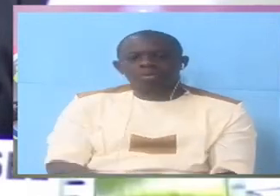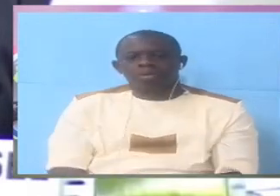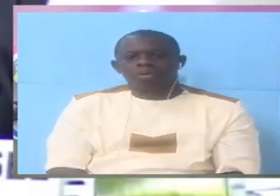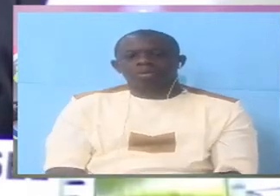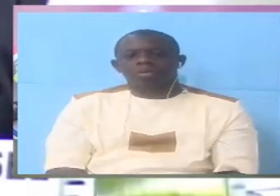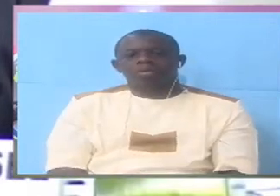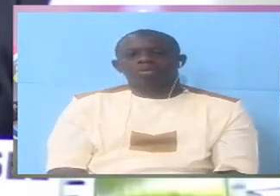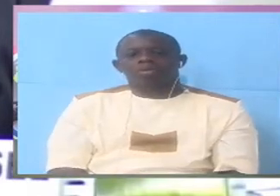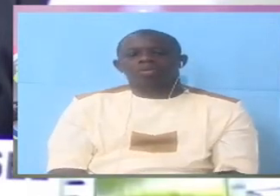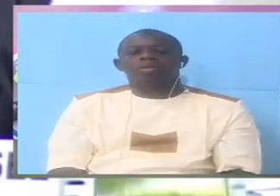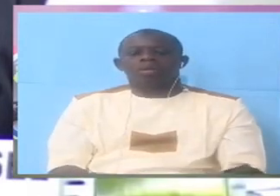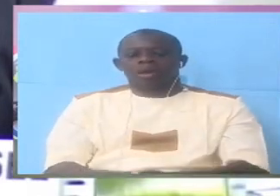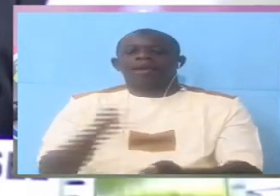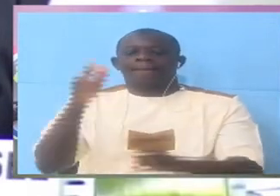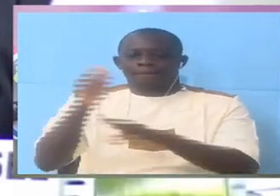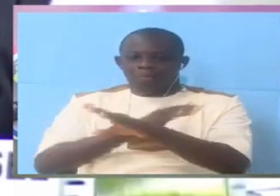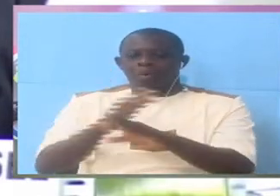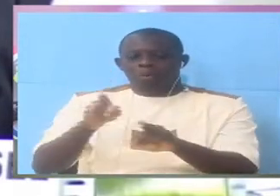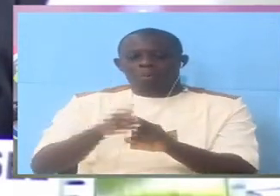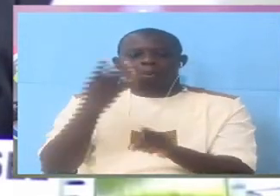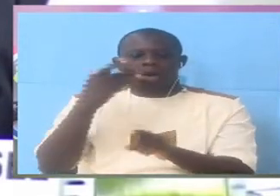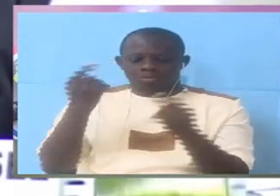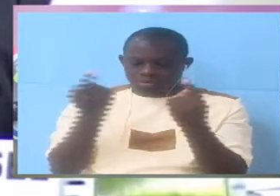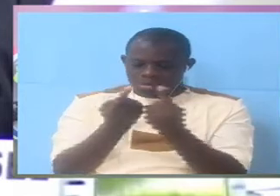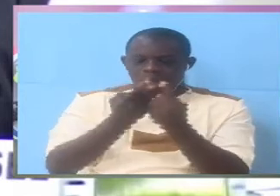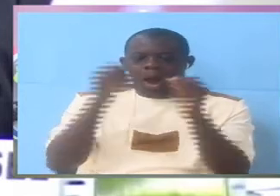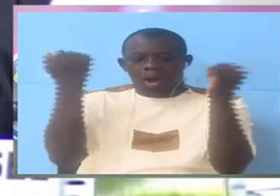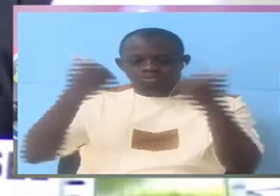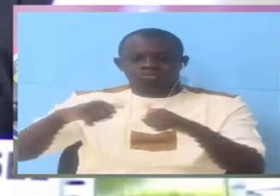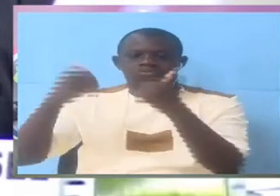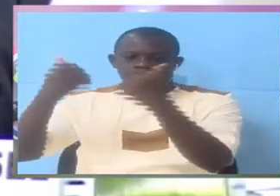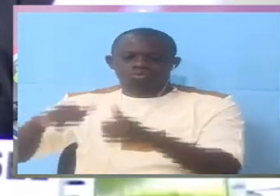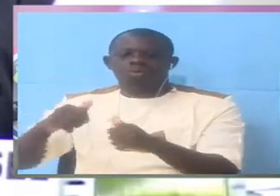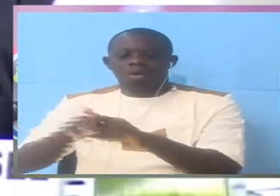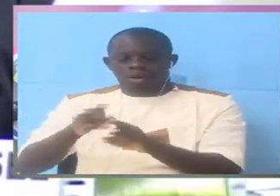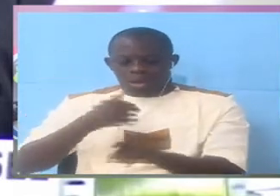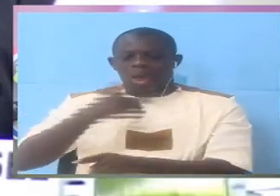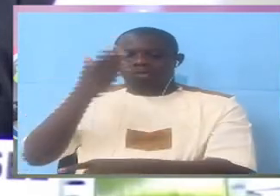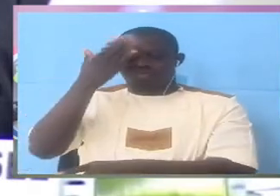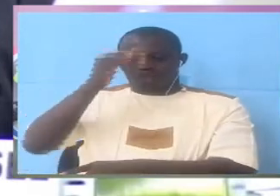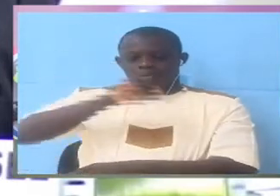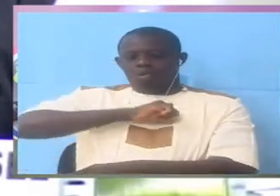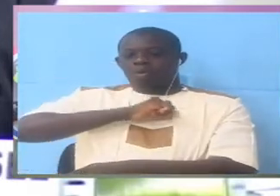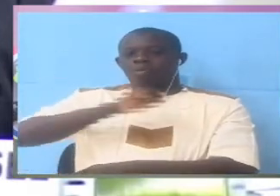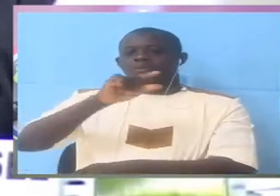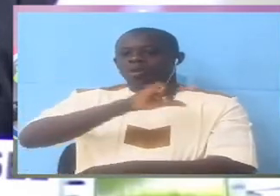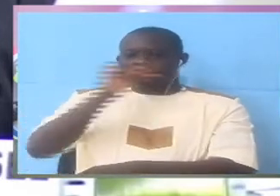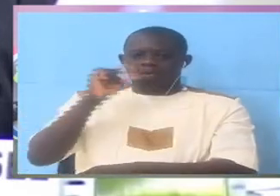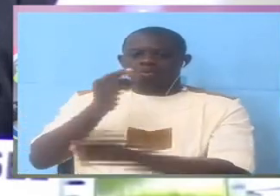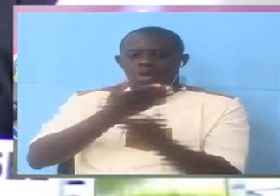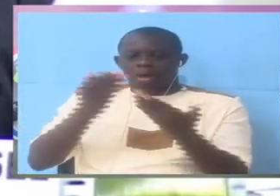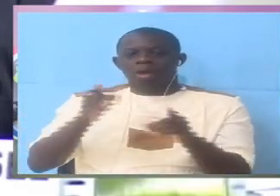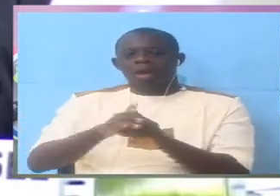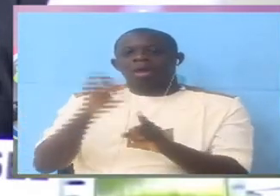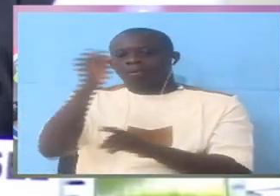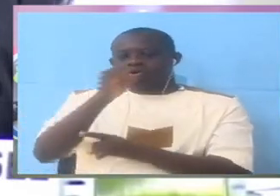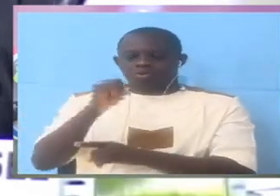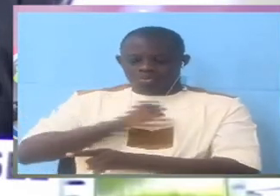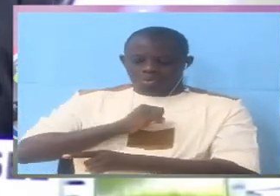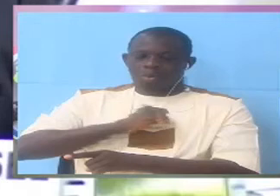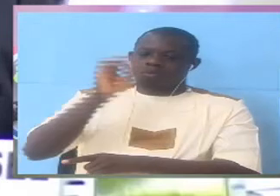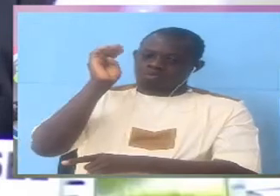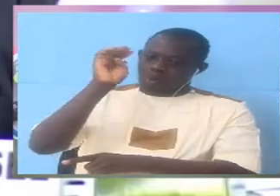It was during the process that I know his name because he will call all the time. Okay,